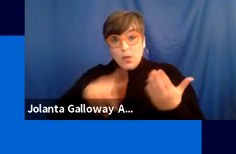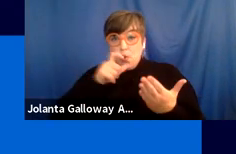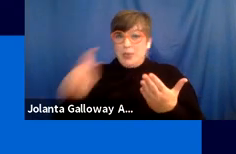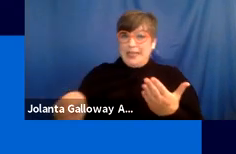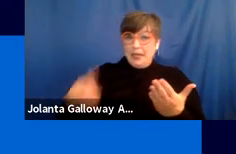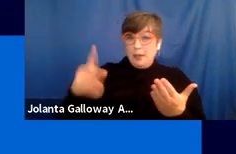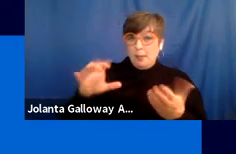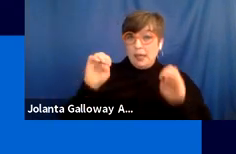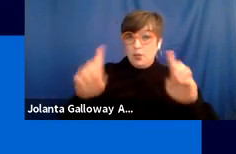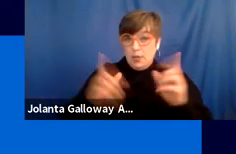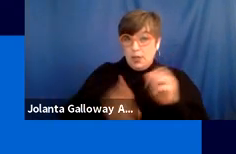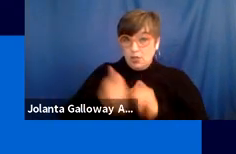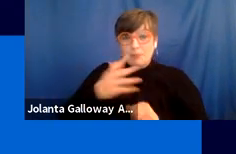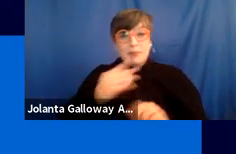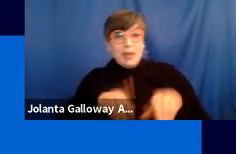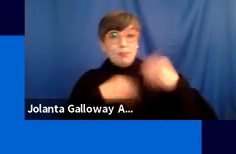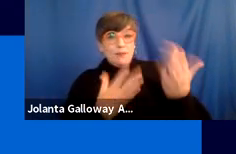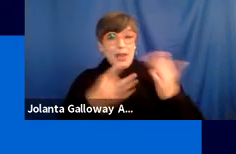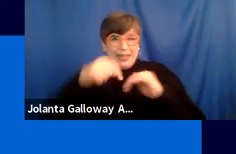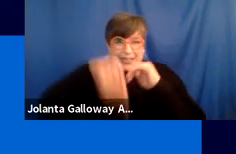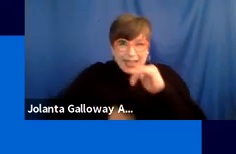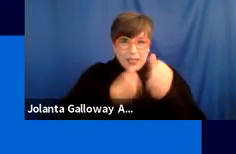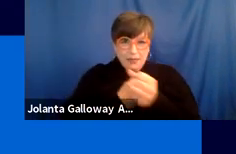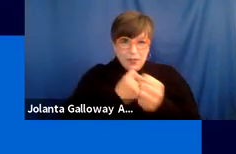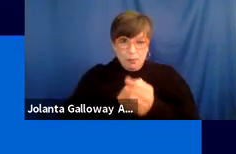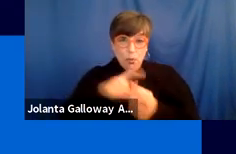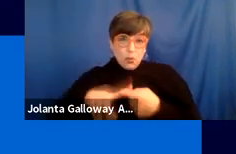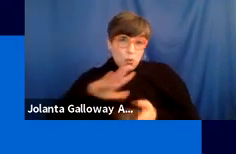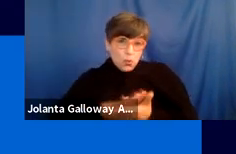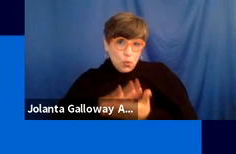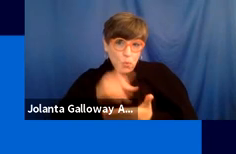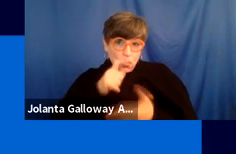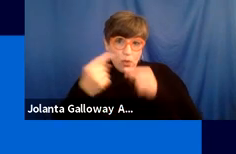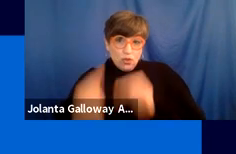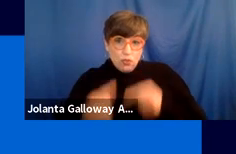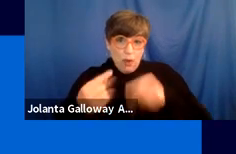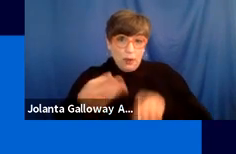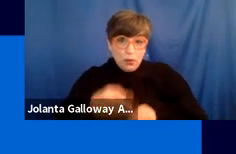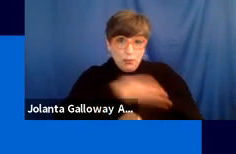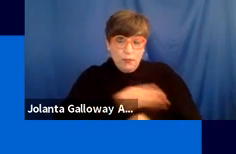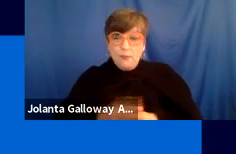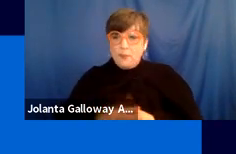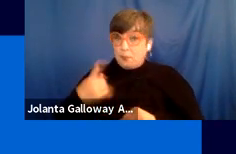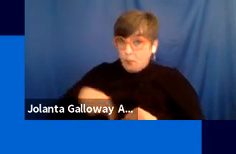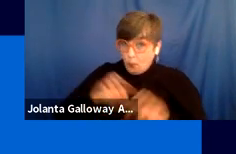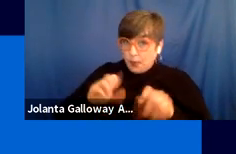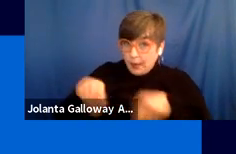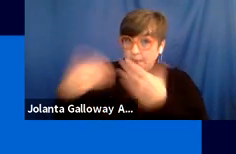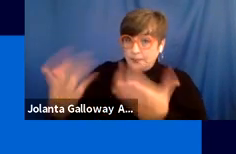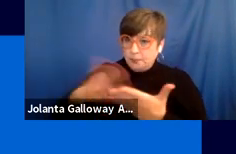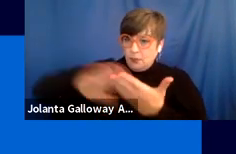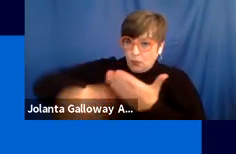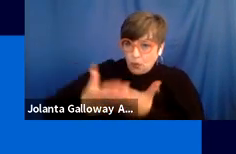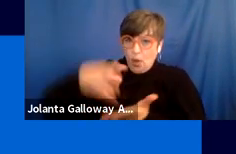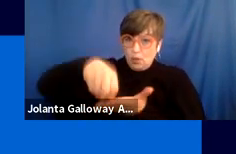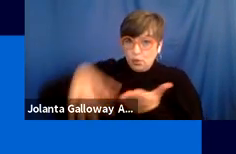most and providing intensive supports to the schools that are struggling to improve, we can ensure that all students have the same